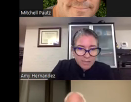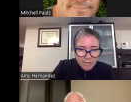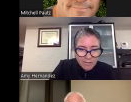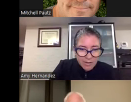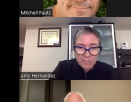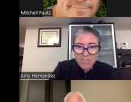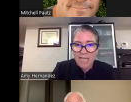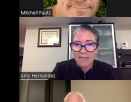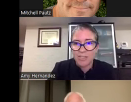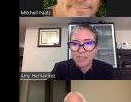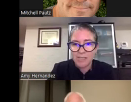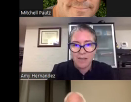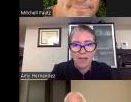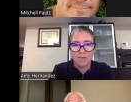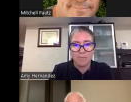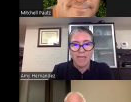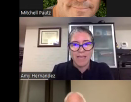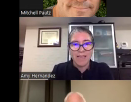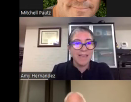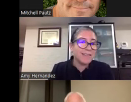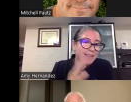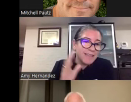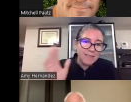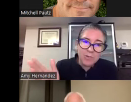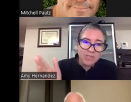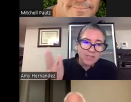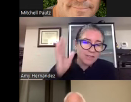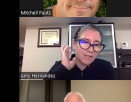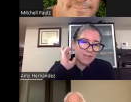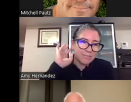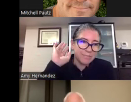course, there are going to be challenges. The